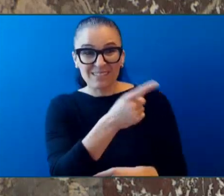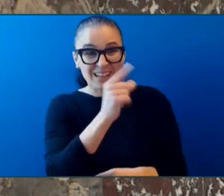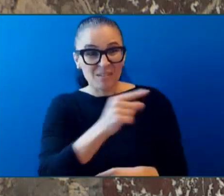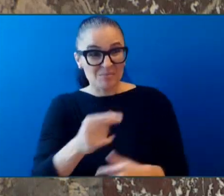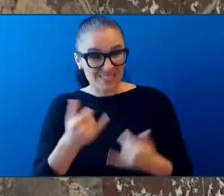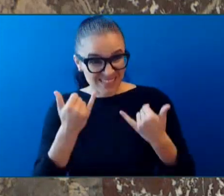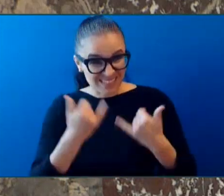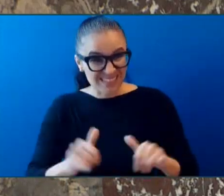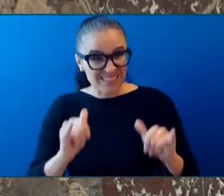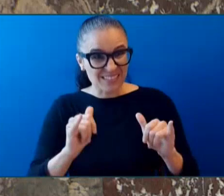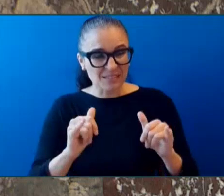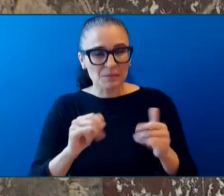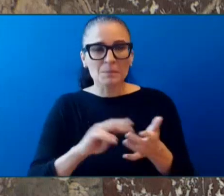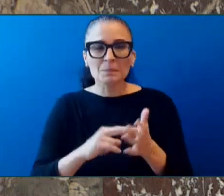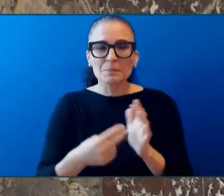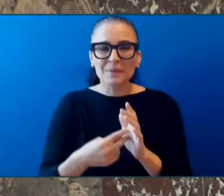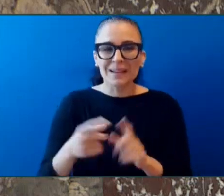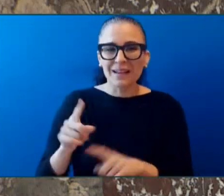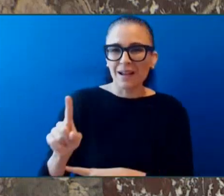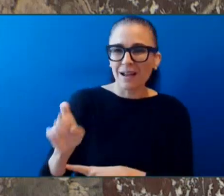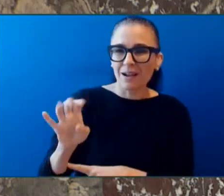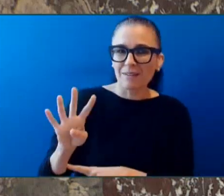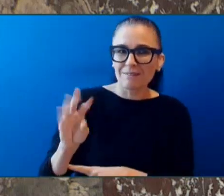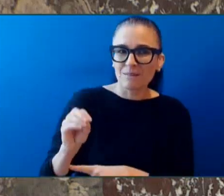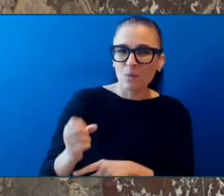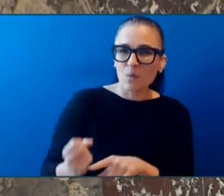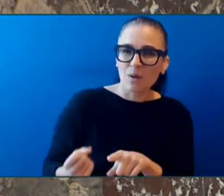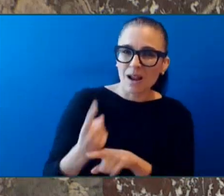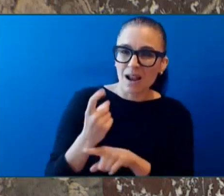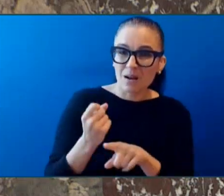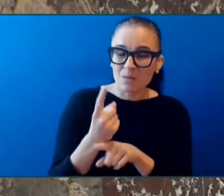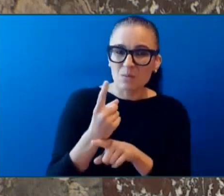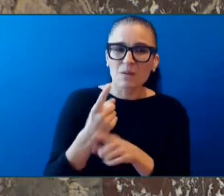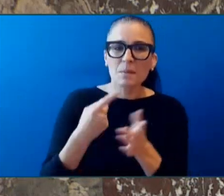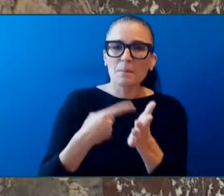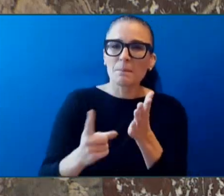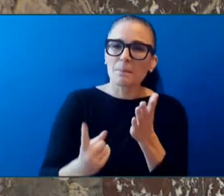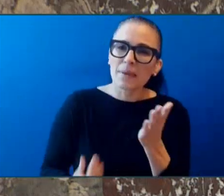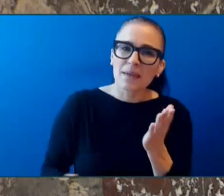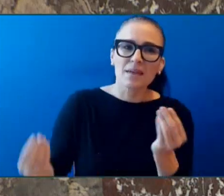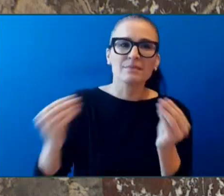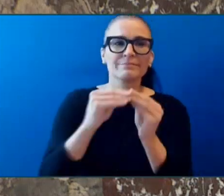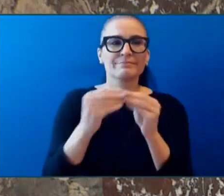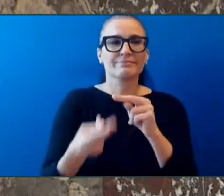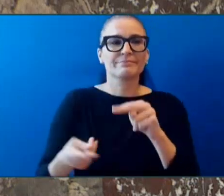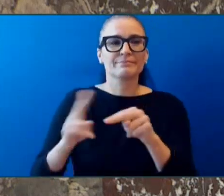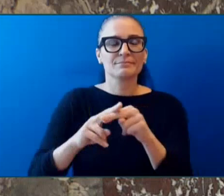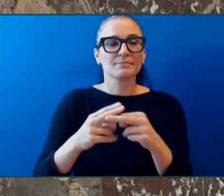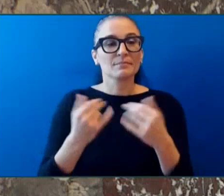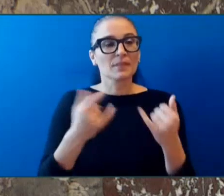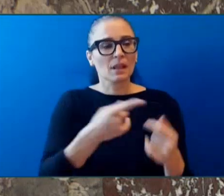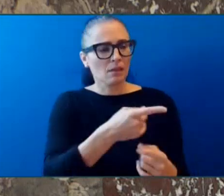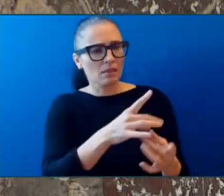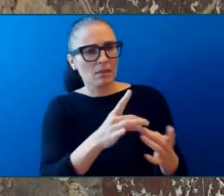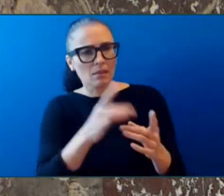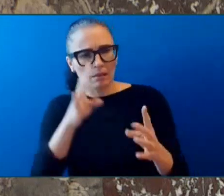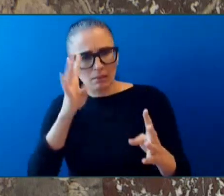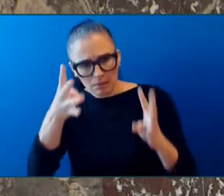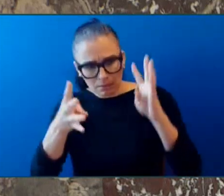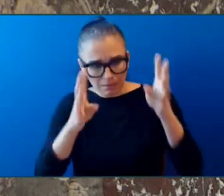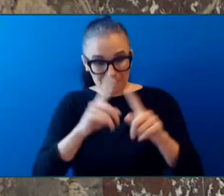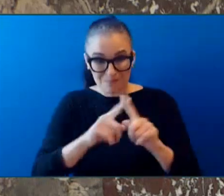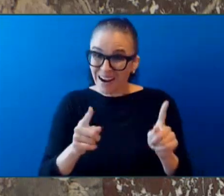can make up whatever nonsense he wishes, but the reality for families is $140 in savings, and